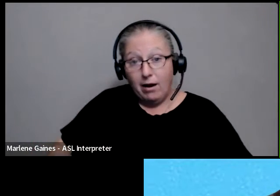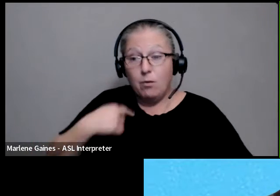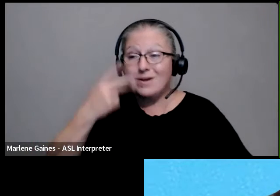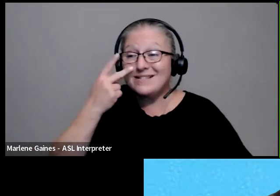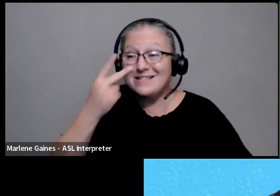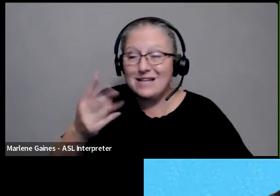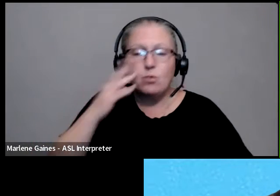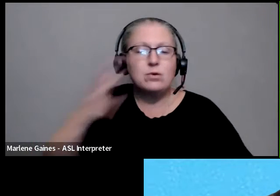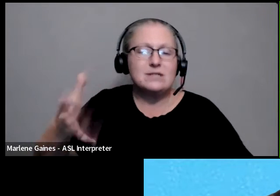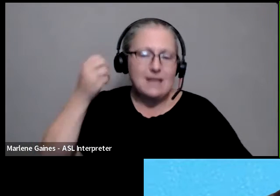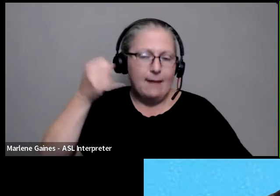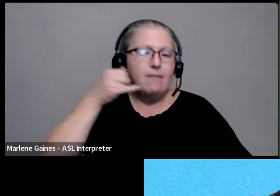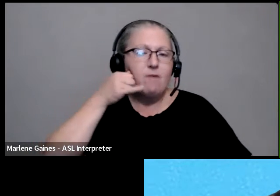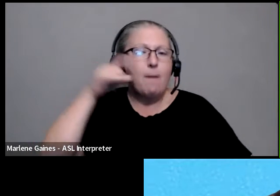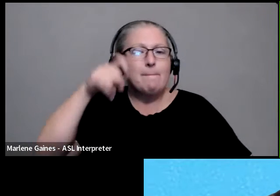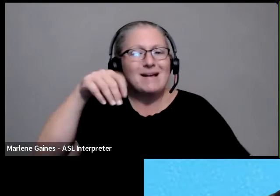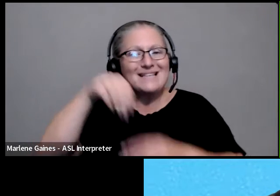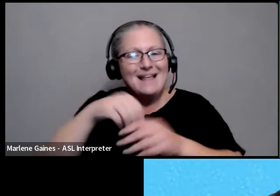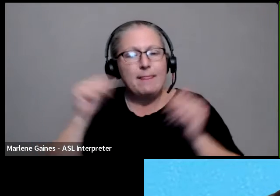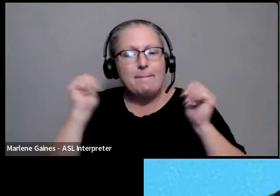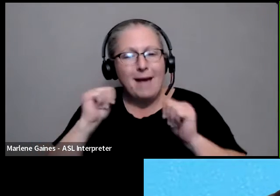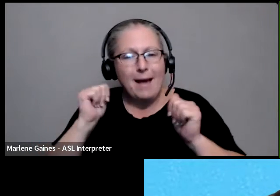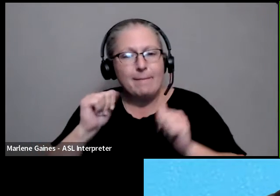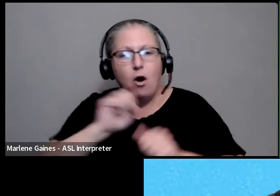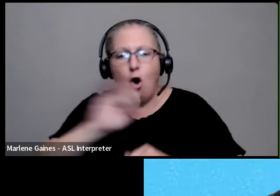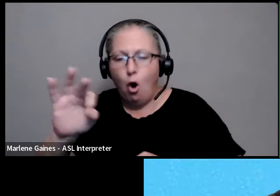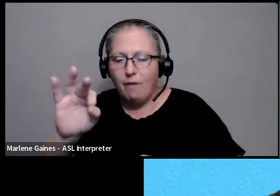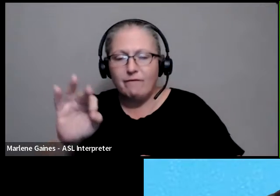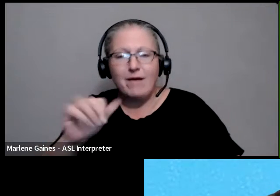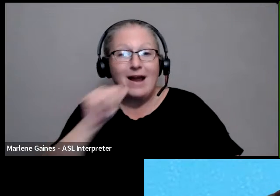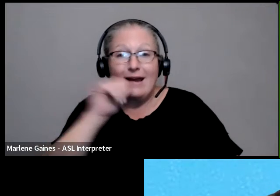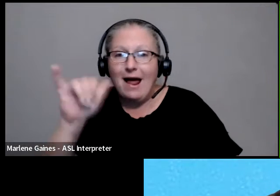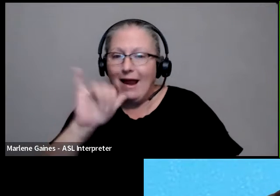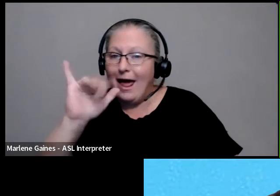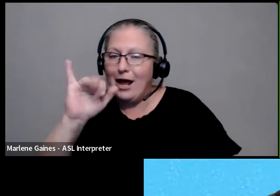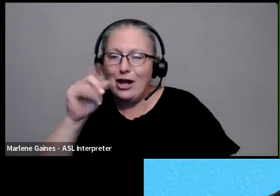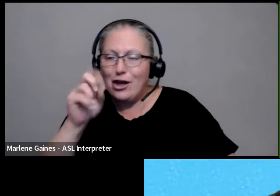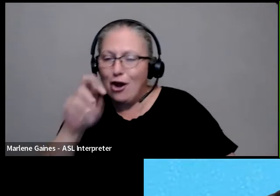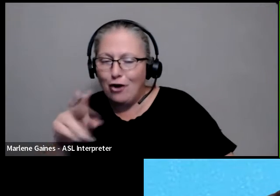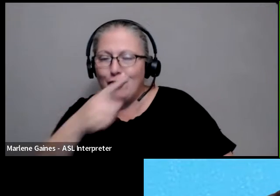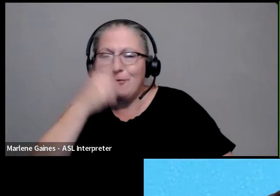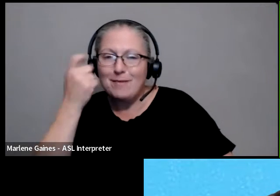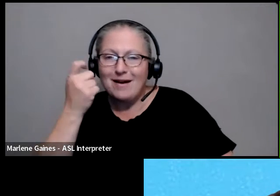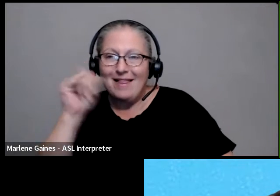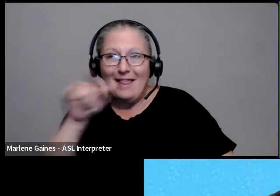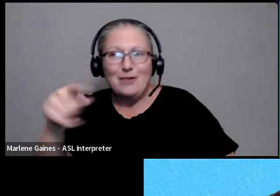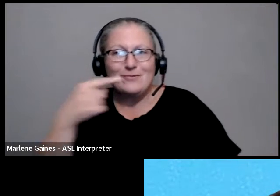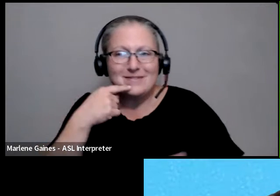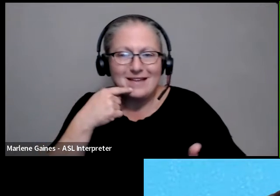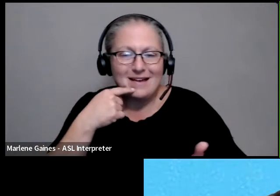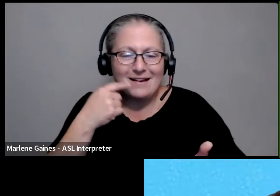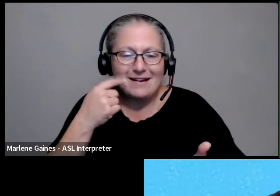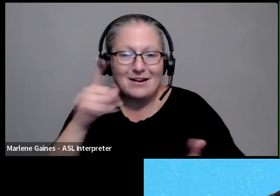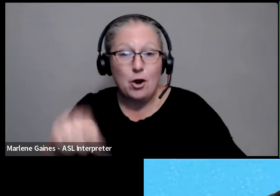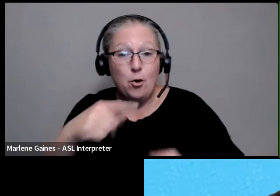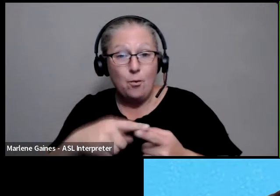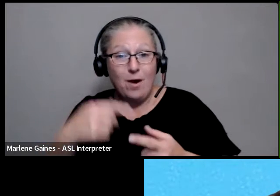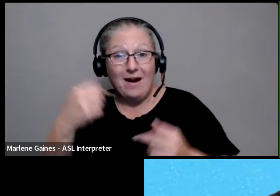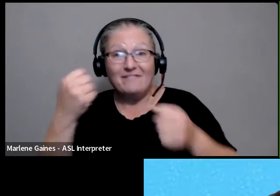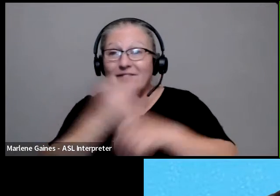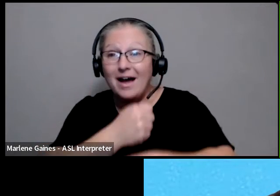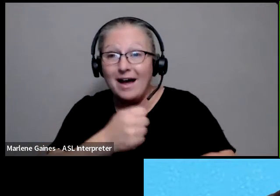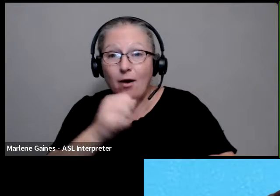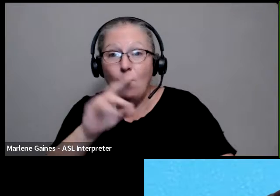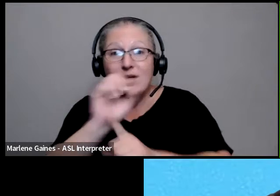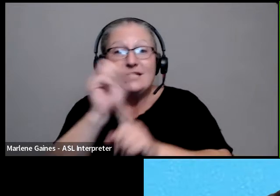taken away. And it's not as good as what Yonder has because, like you said, when you have a fight or you